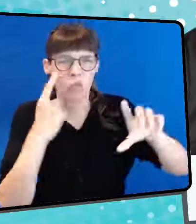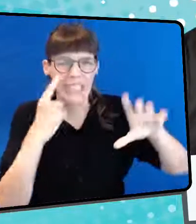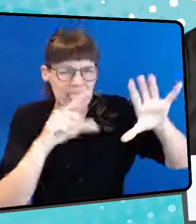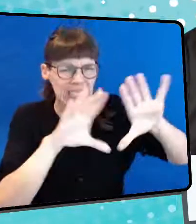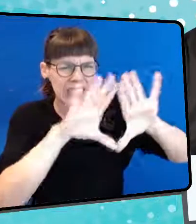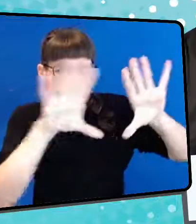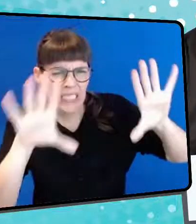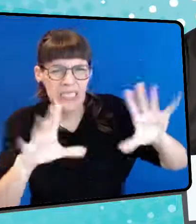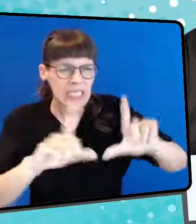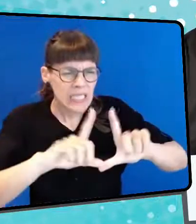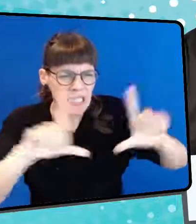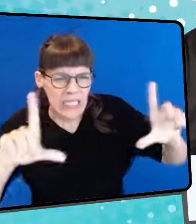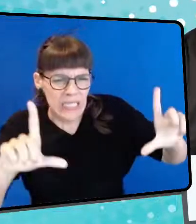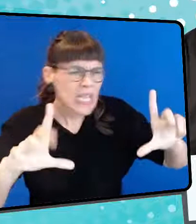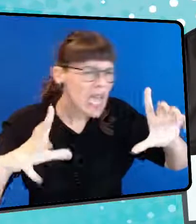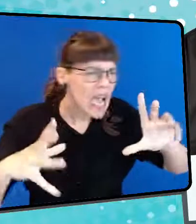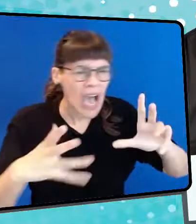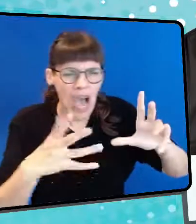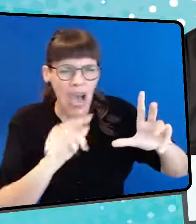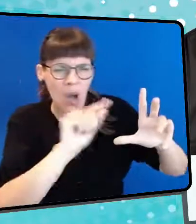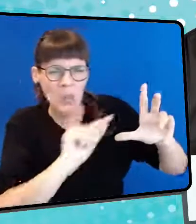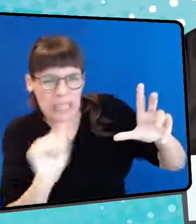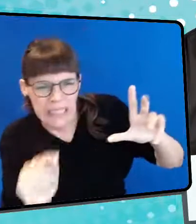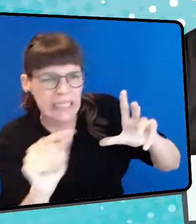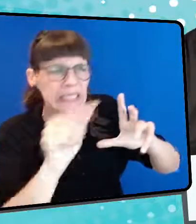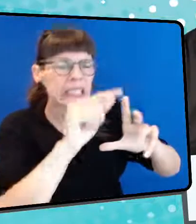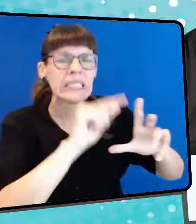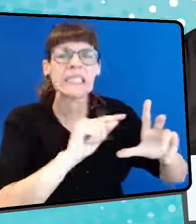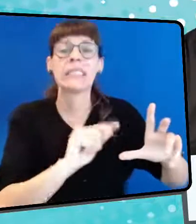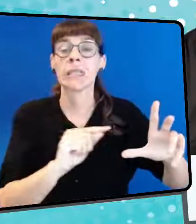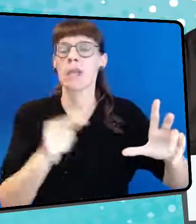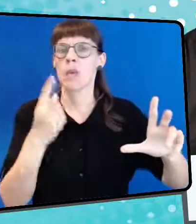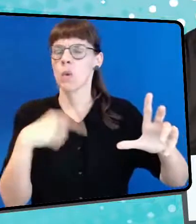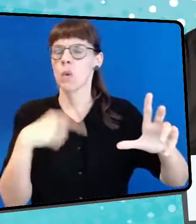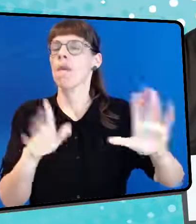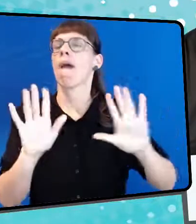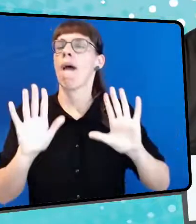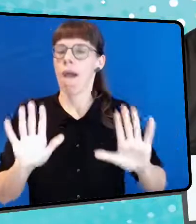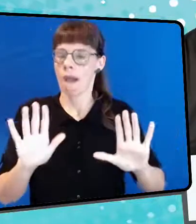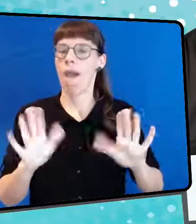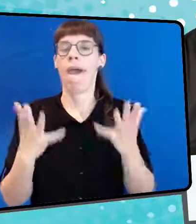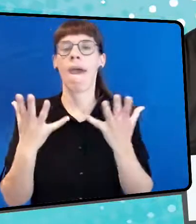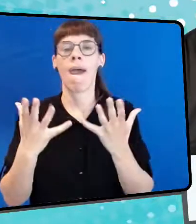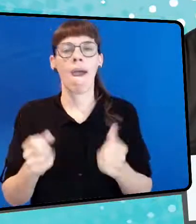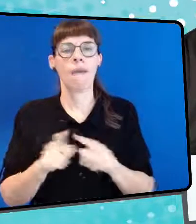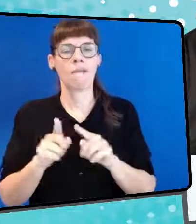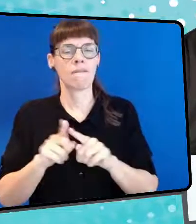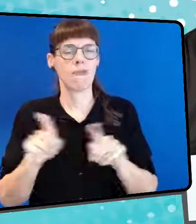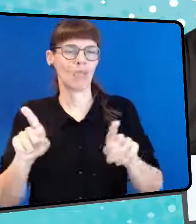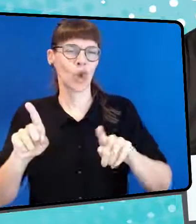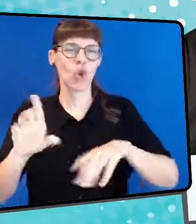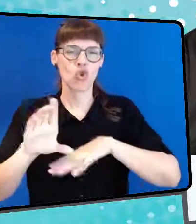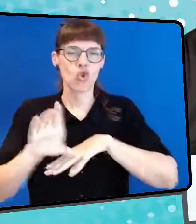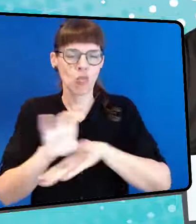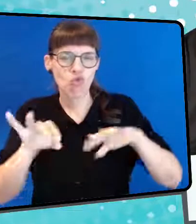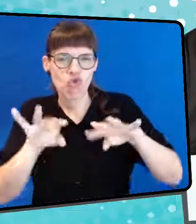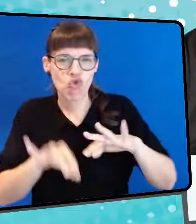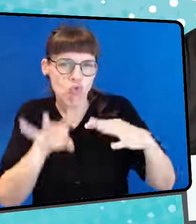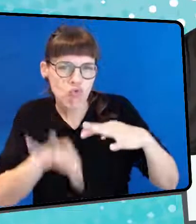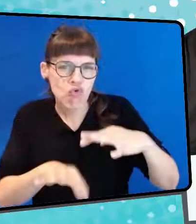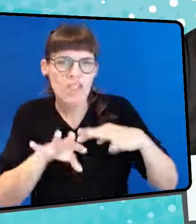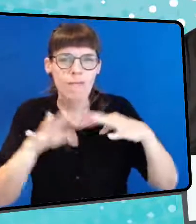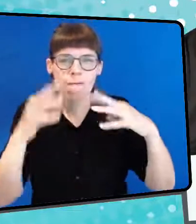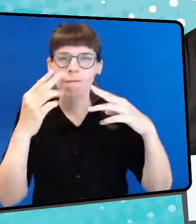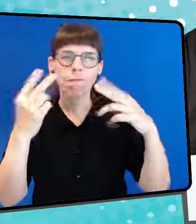consultant oncologist, right? And so we focused on that and said, can we use computer vision AI to try and pick out, the